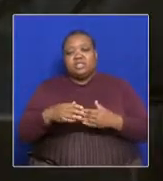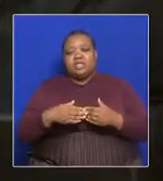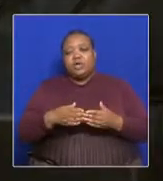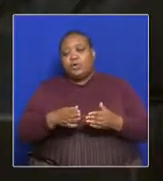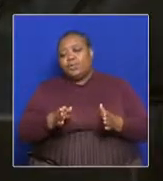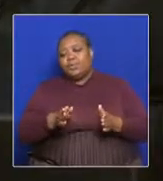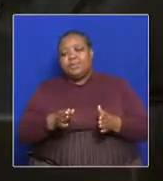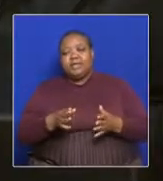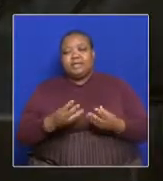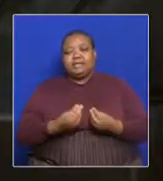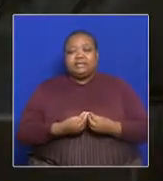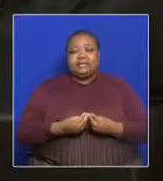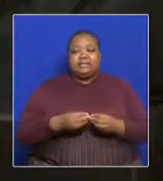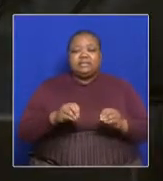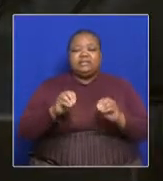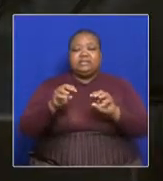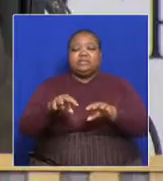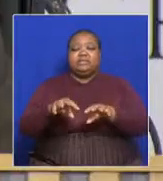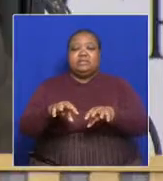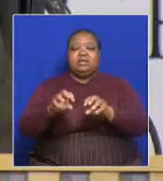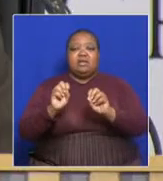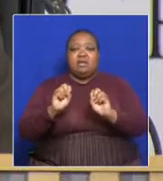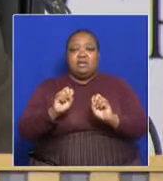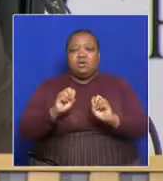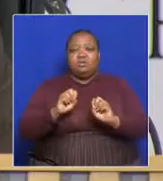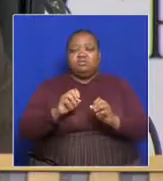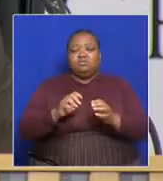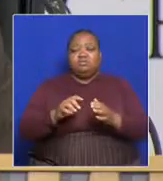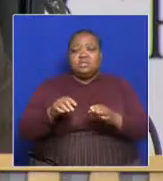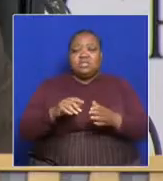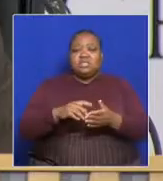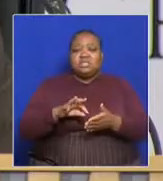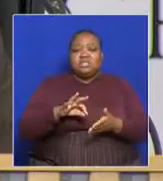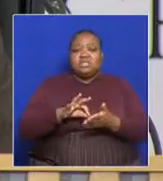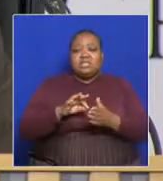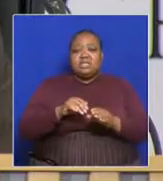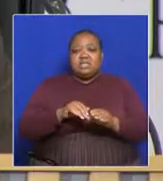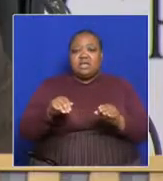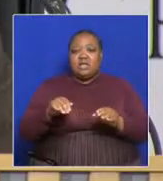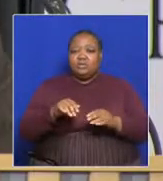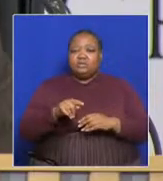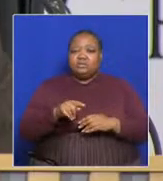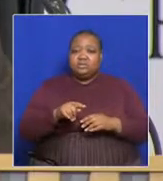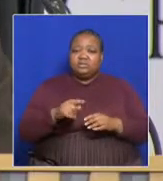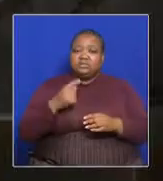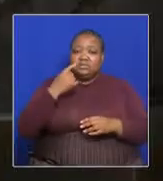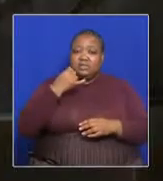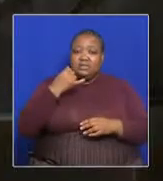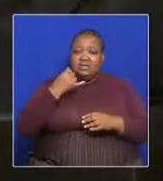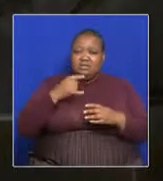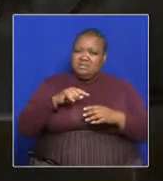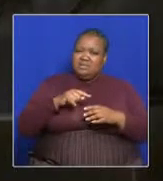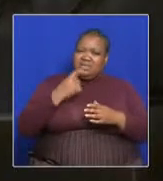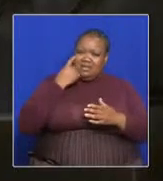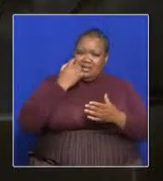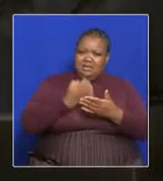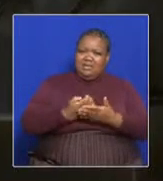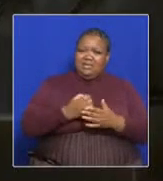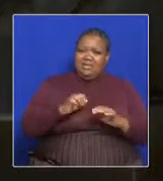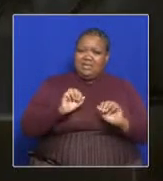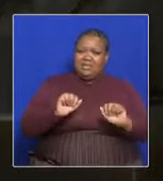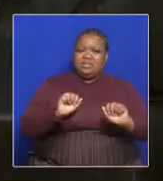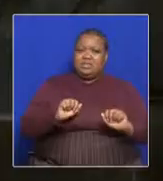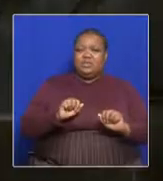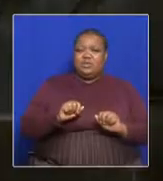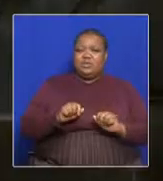out, signing off. These are your exhibits. Something is deeply wrong if you